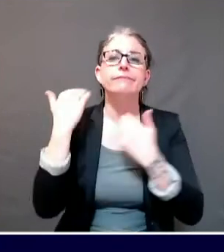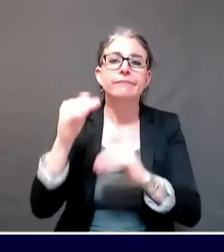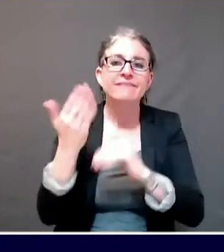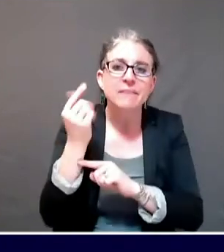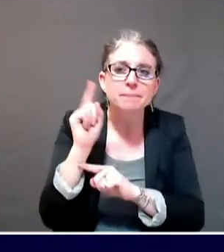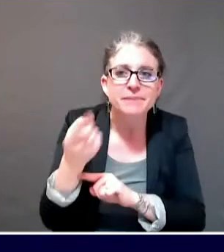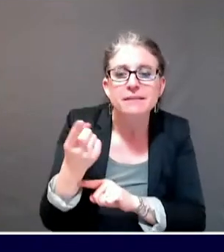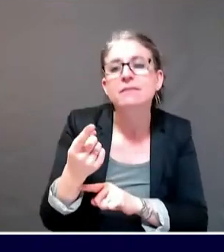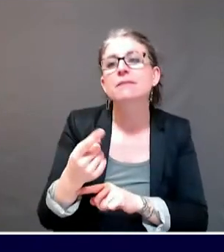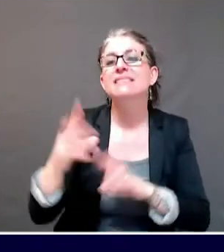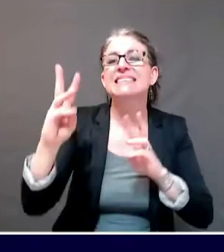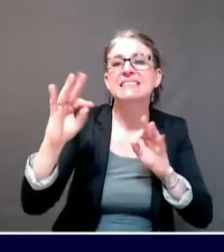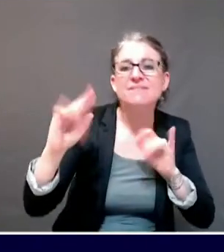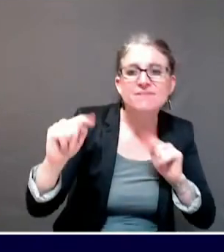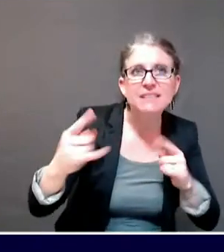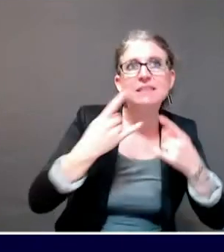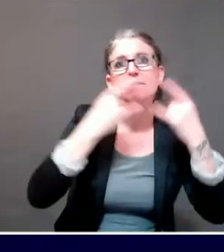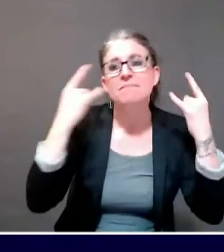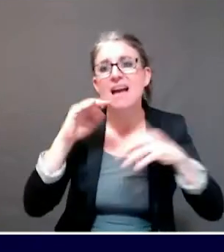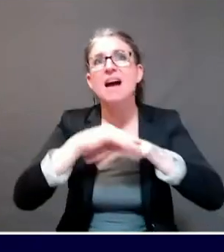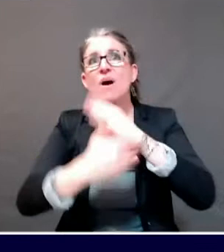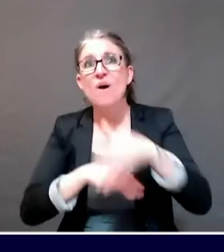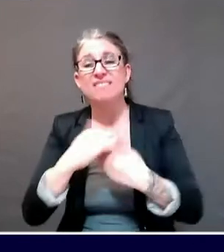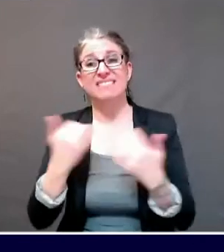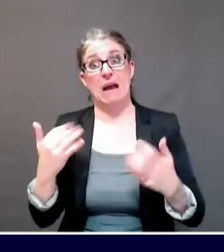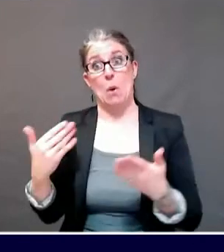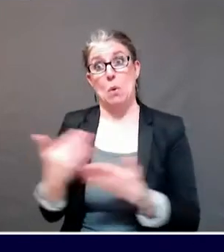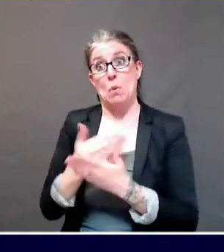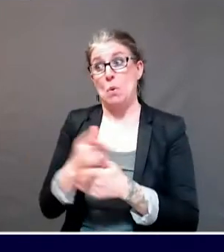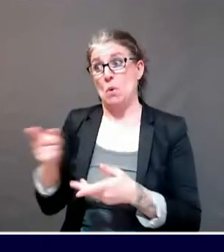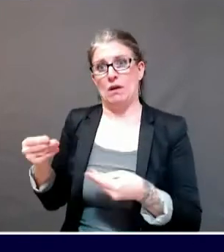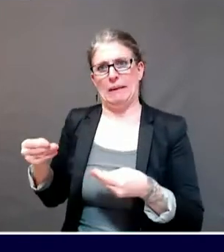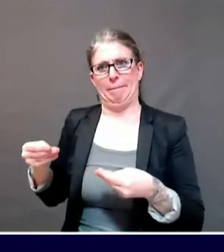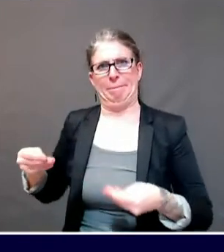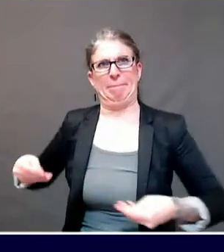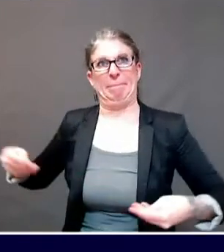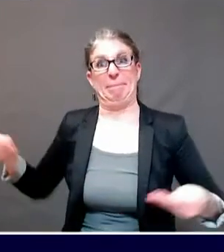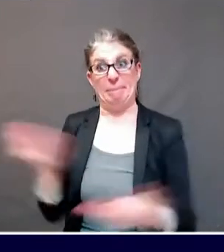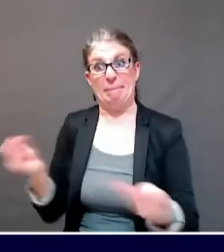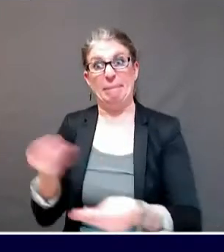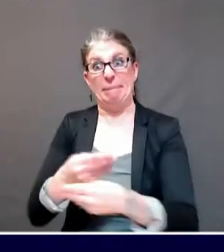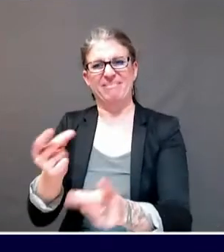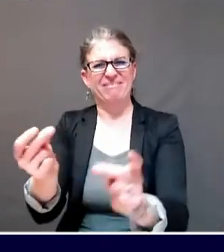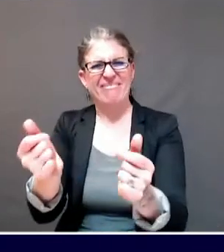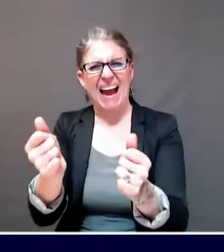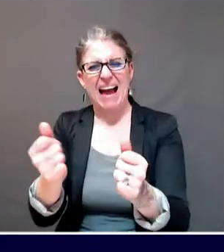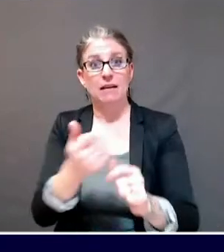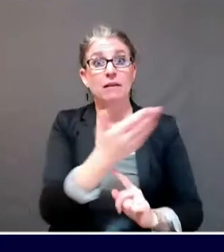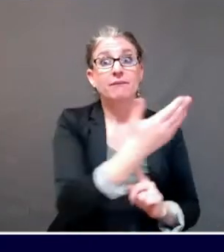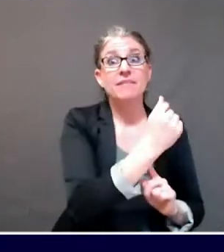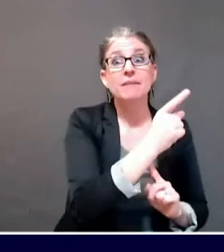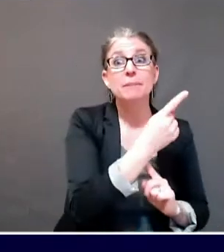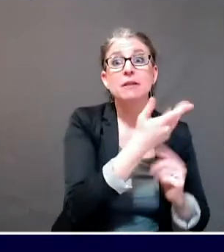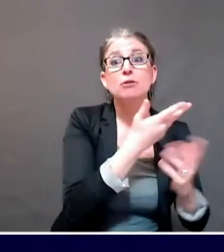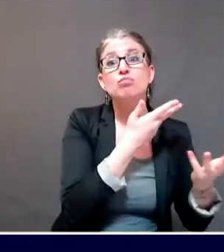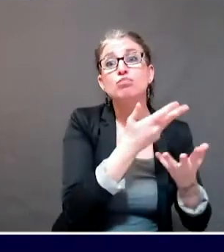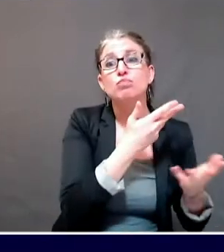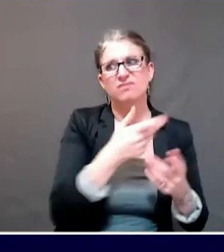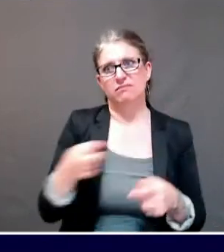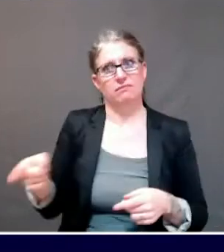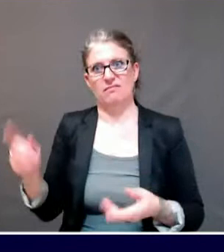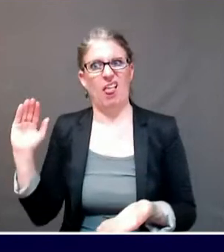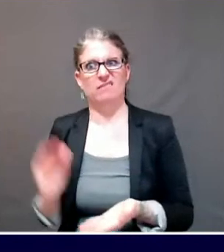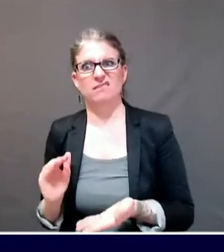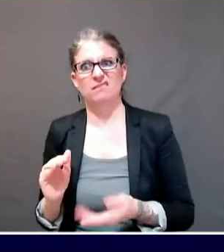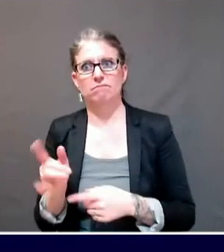to others. There are, however, some signs of good news on the horizon. People infected with